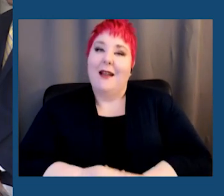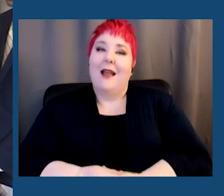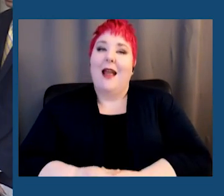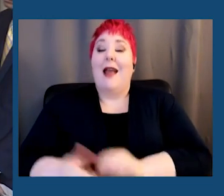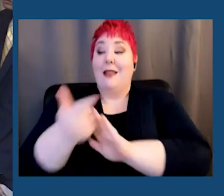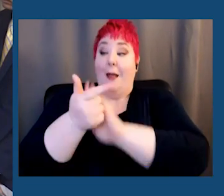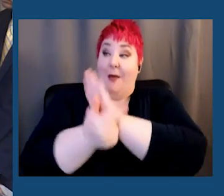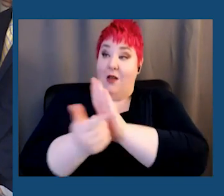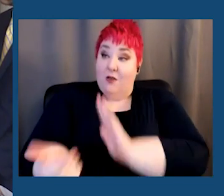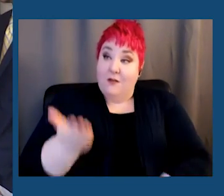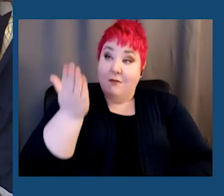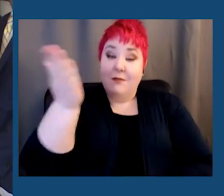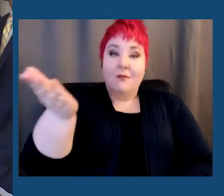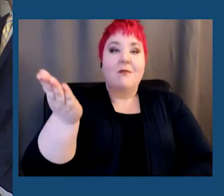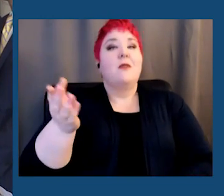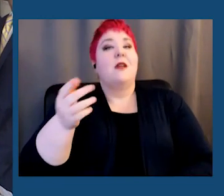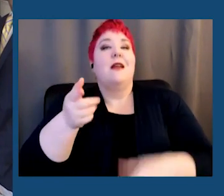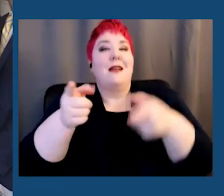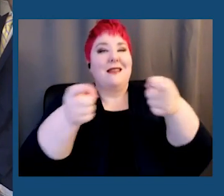dealing with this devastating issue.